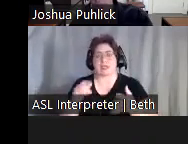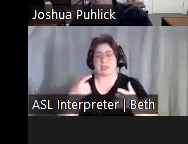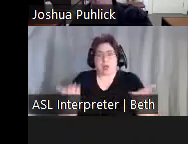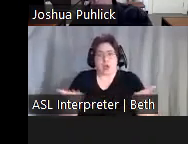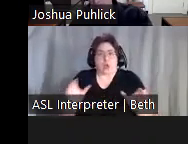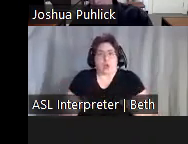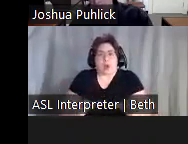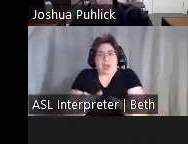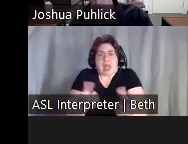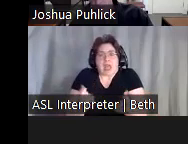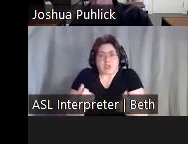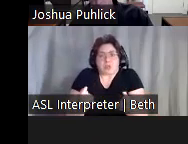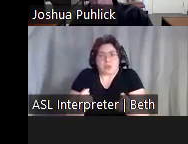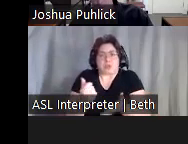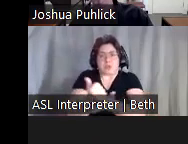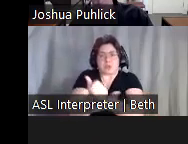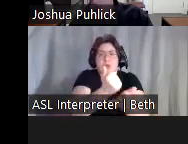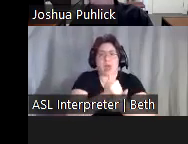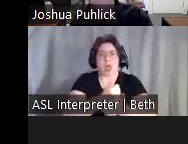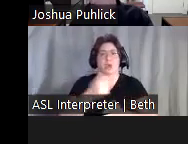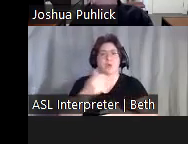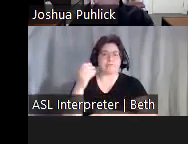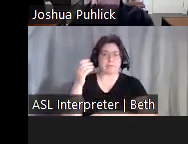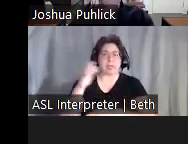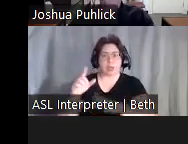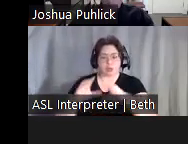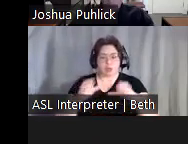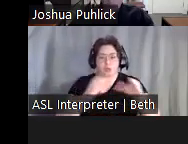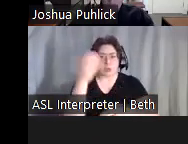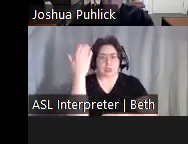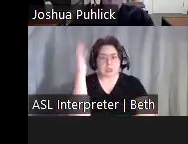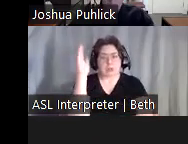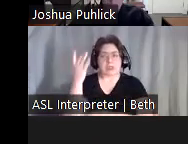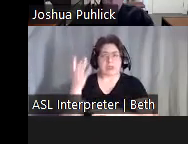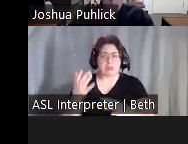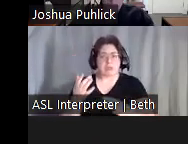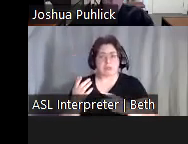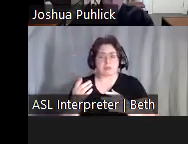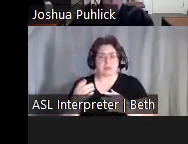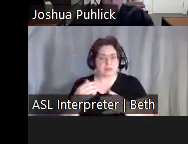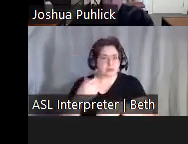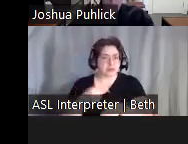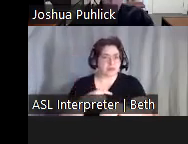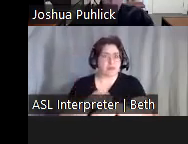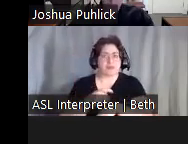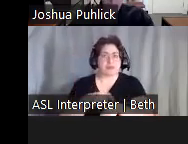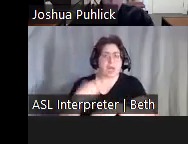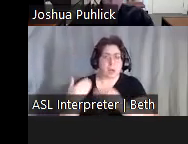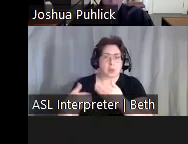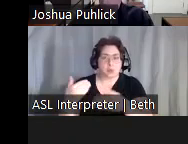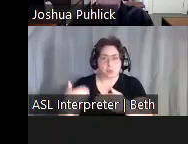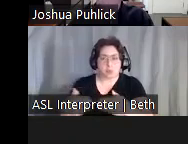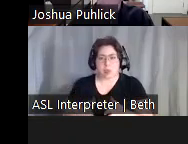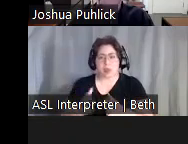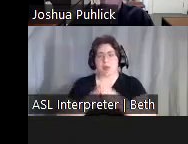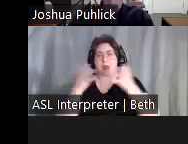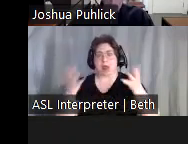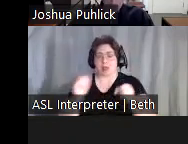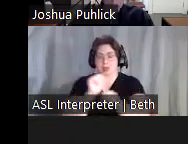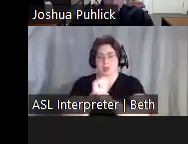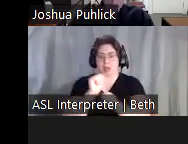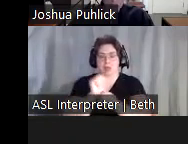those species be successful over time? So a lot of good work is being done on expanding how we